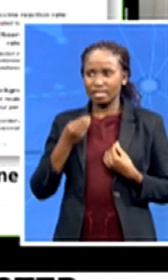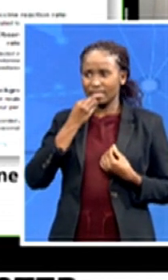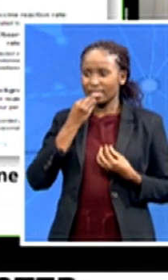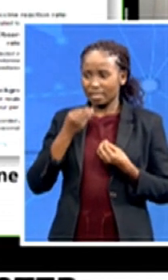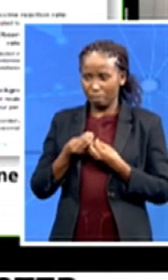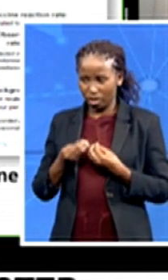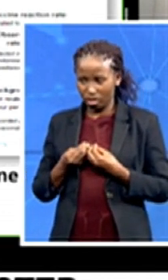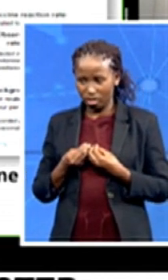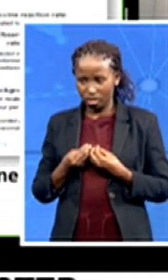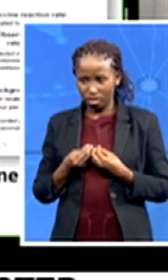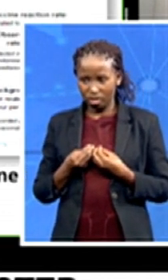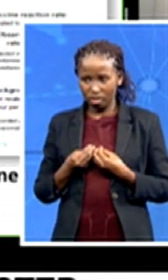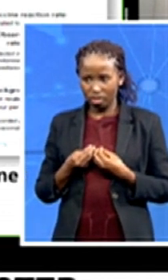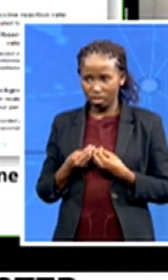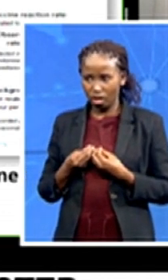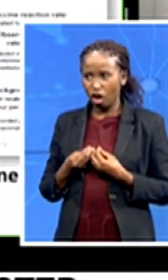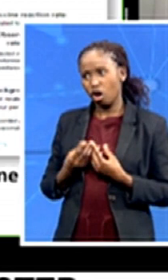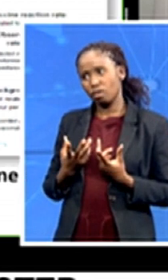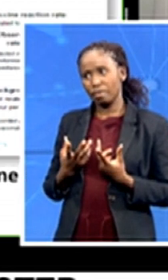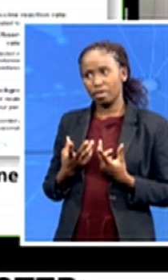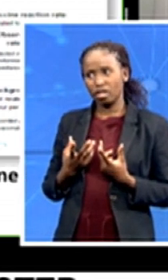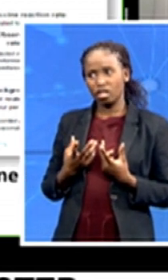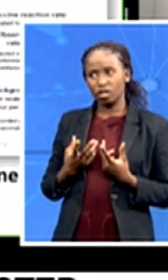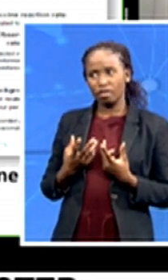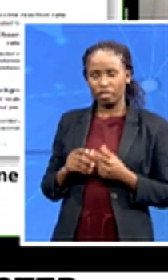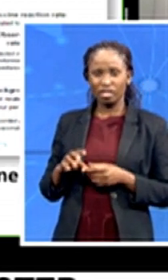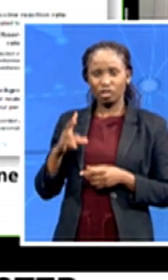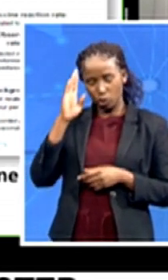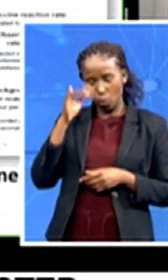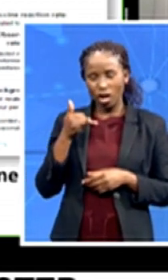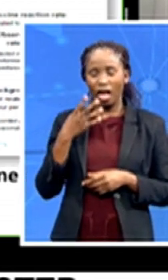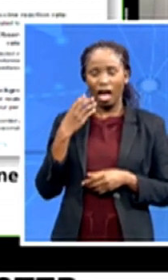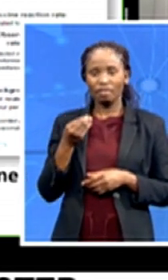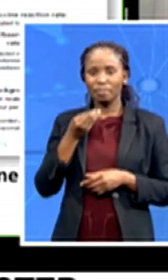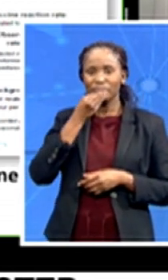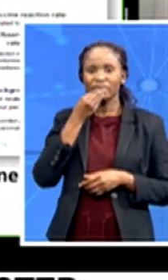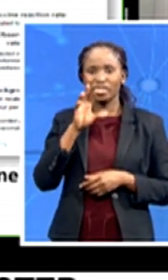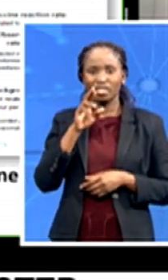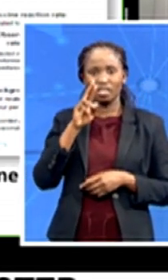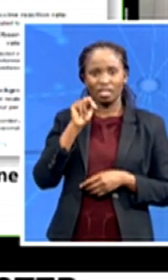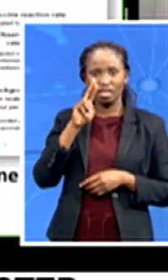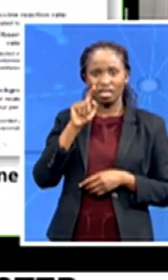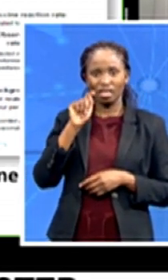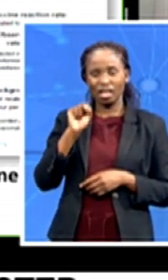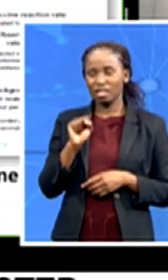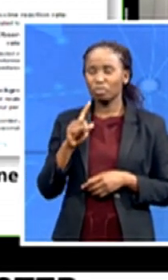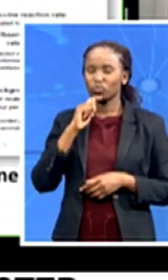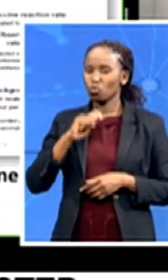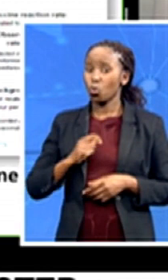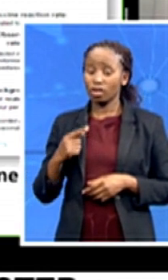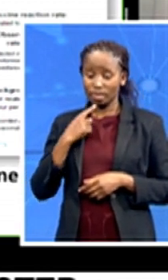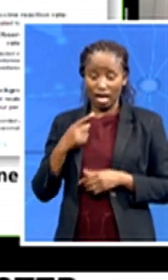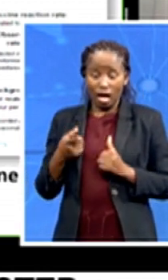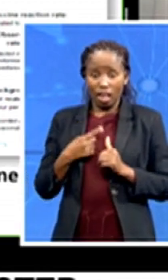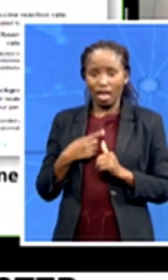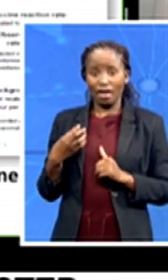are allergic to nuts. So that would then be, then you need to determine, the reaction that you would then see,